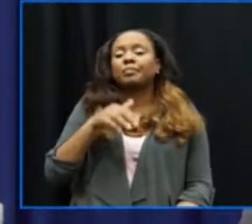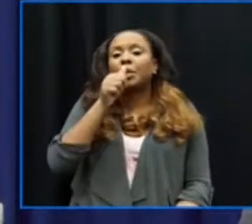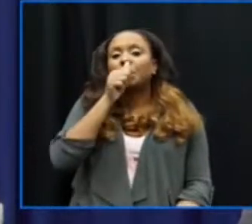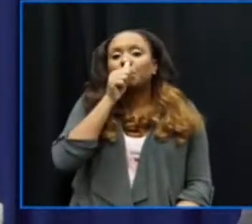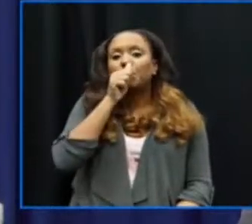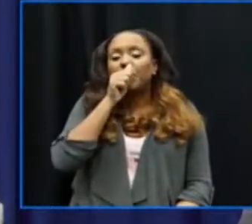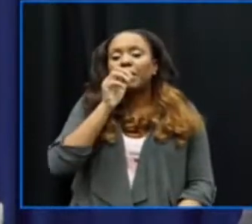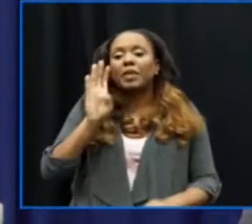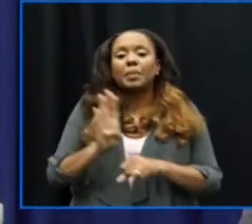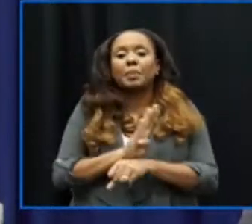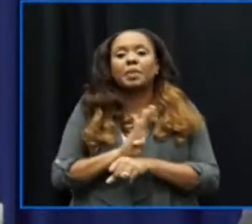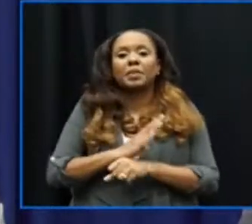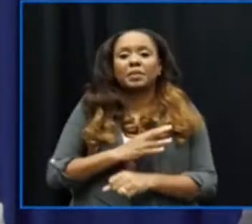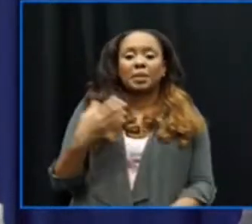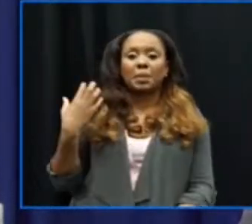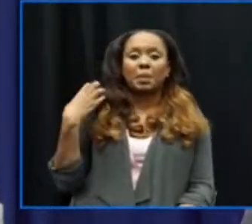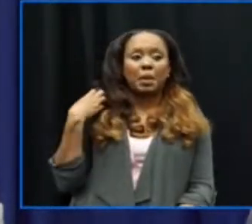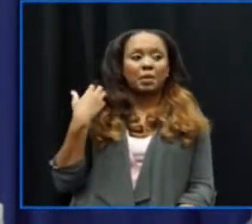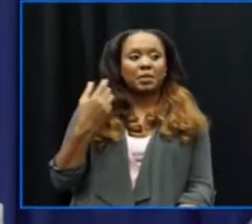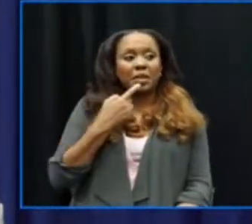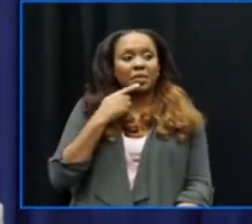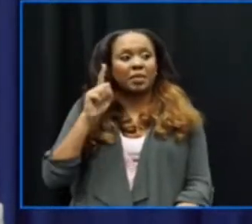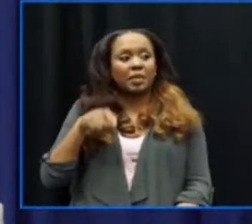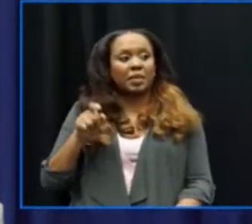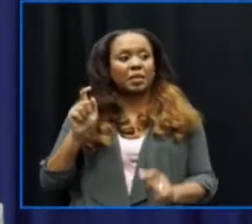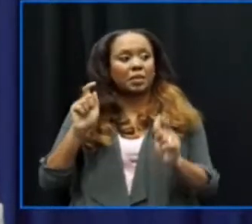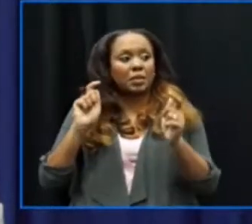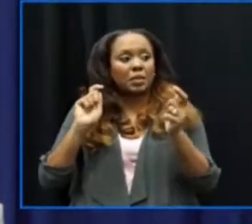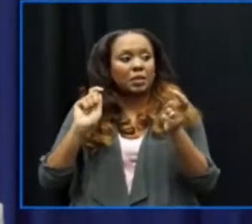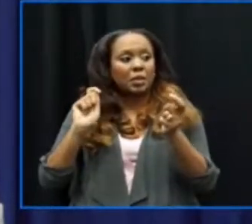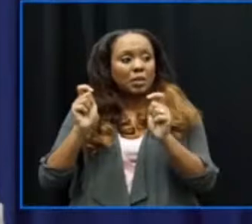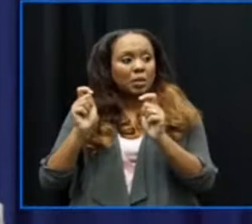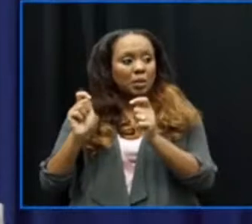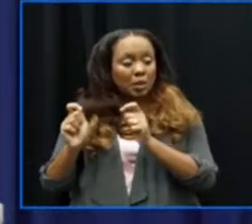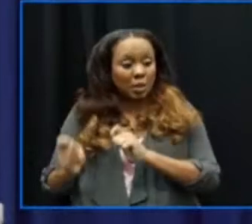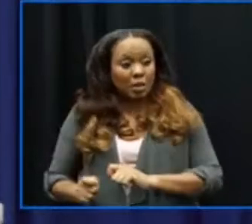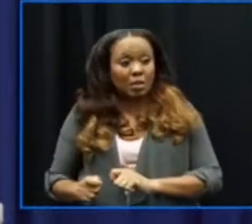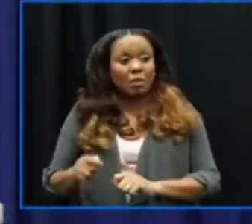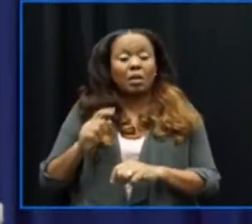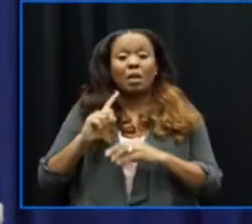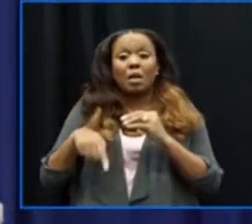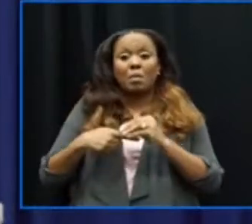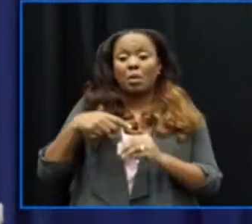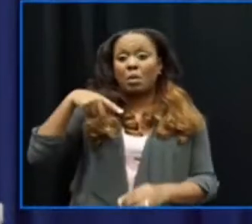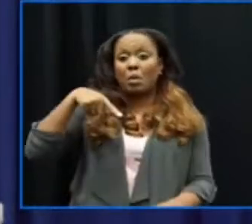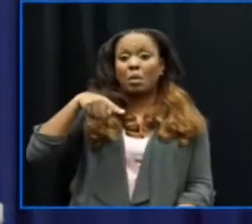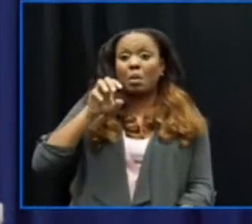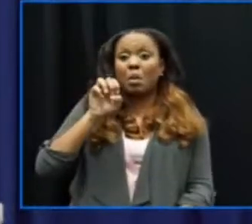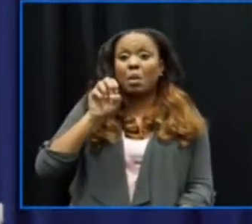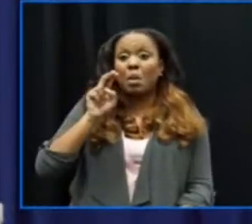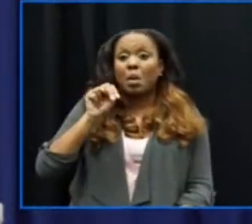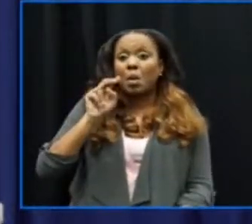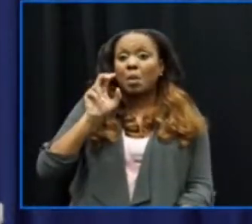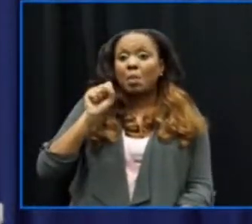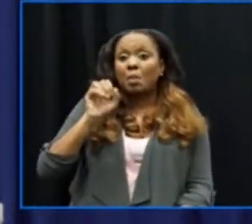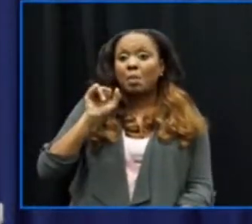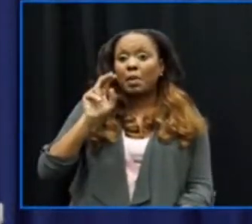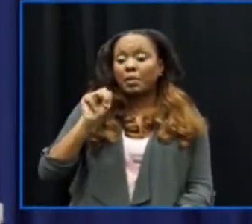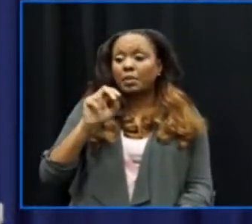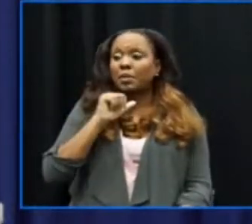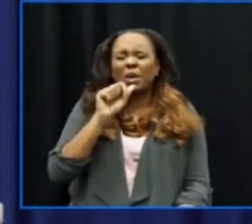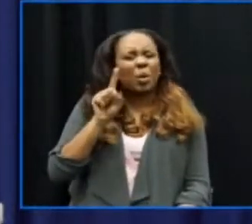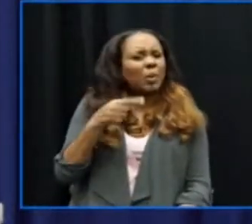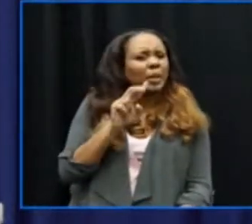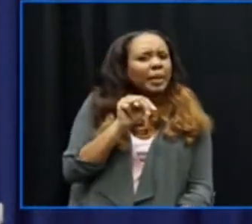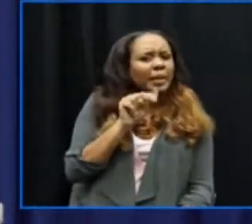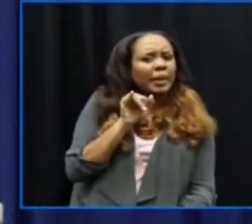that Barbados needs to address reform generally of pensions and not just of the National Insurance Scheme.